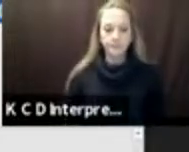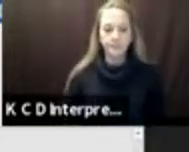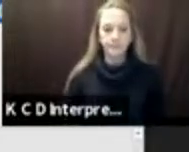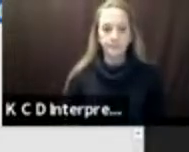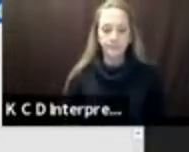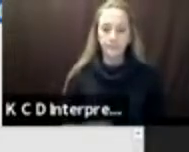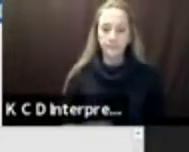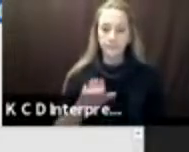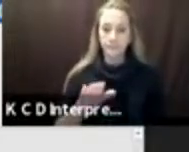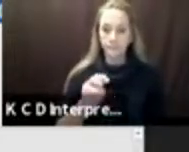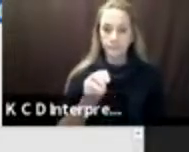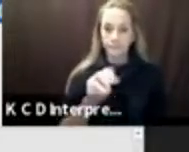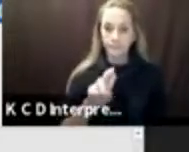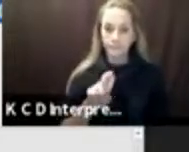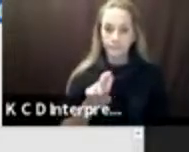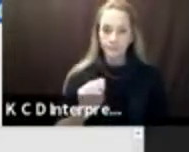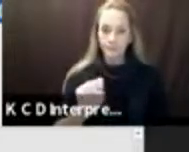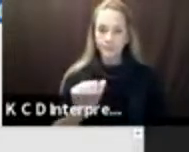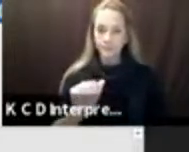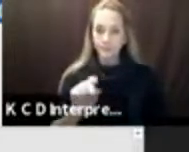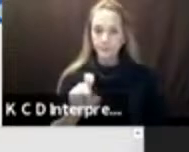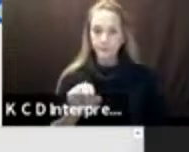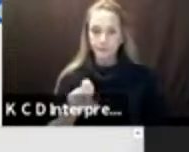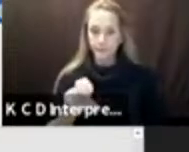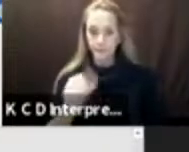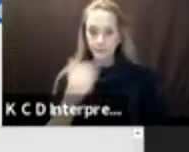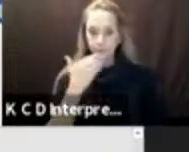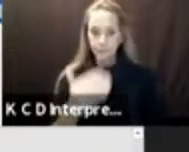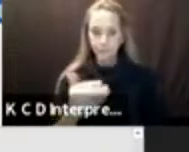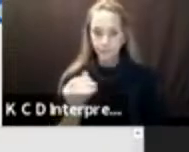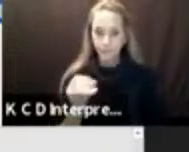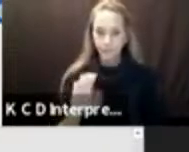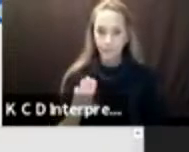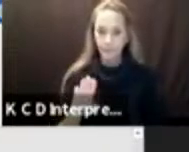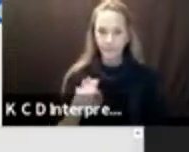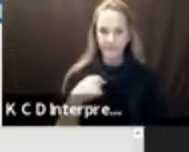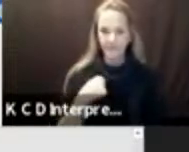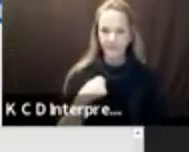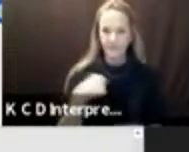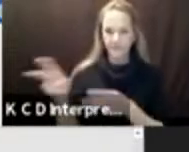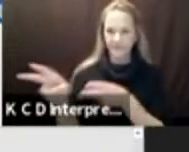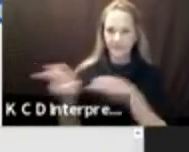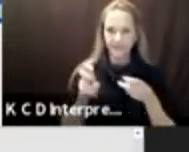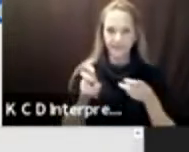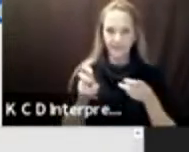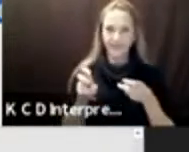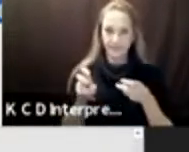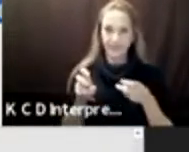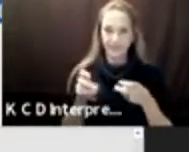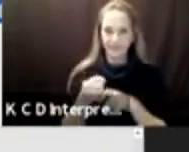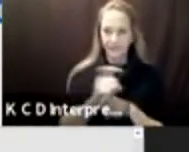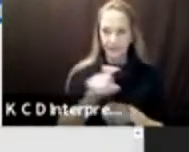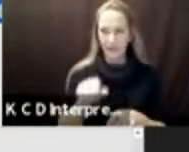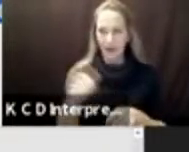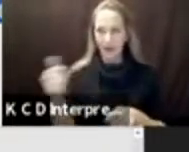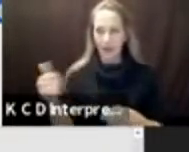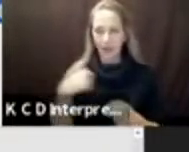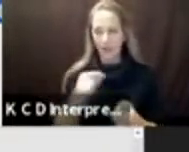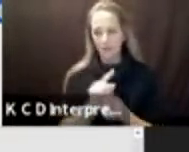Mr. Sanders, you've done a great job. Well, I stole it, as you can imagine, from another bodies, but I adapted it to your